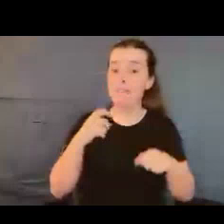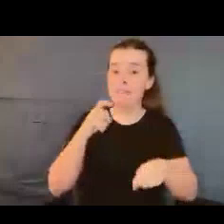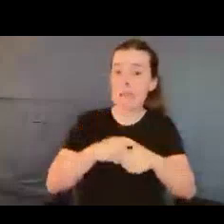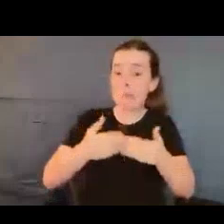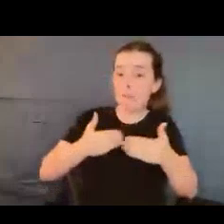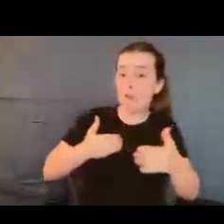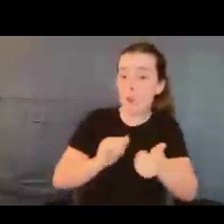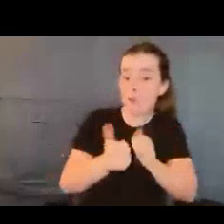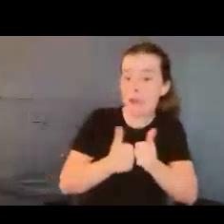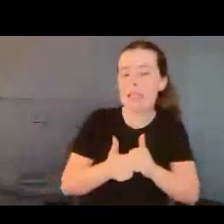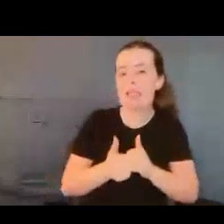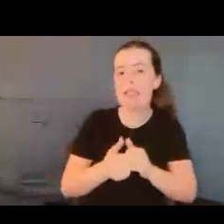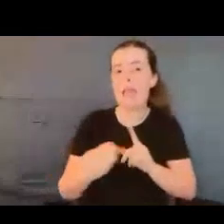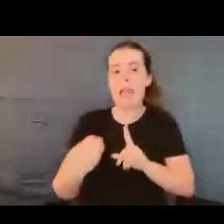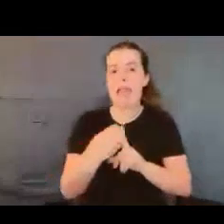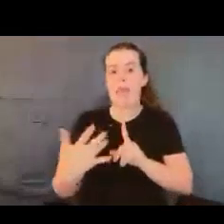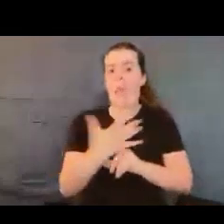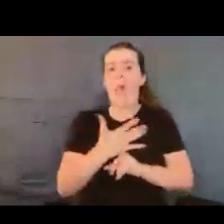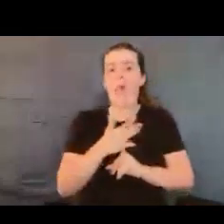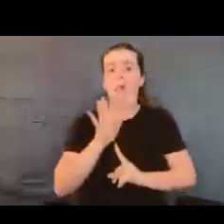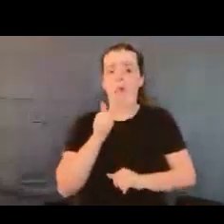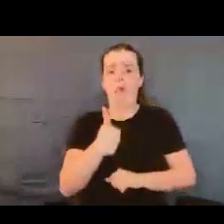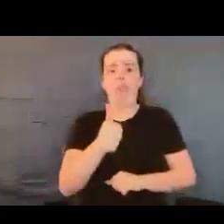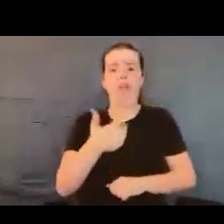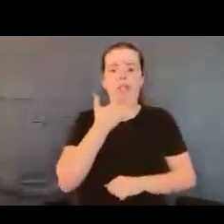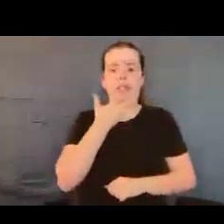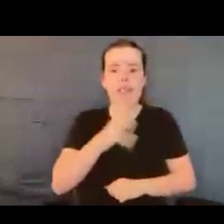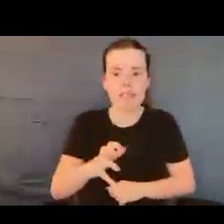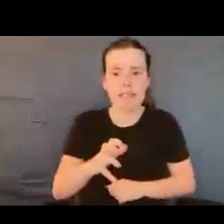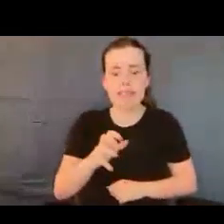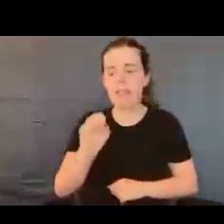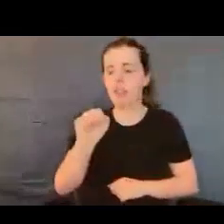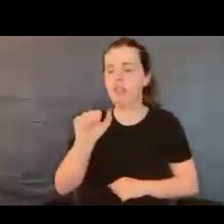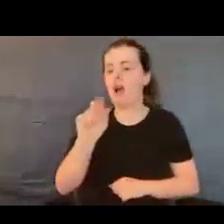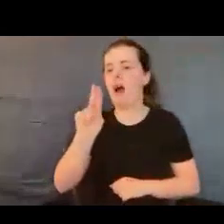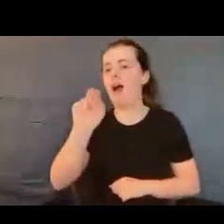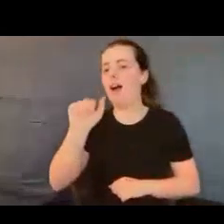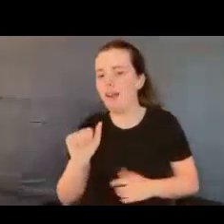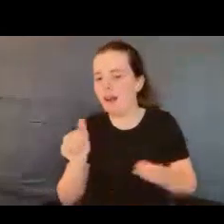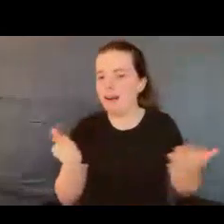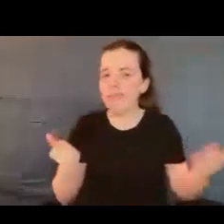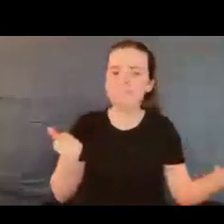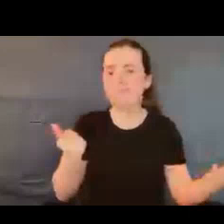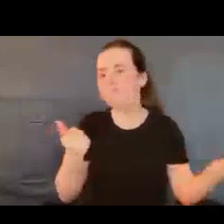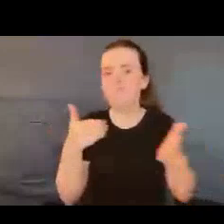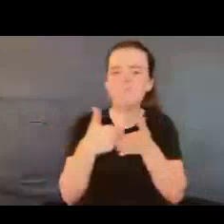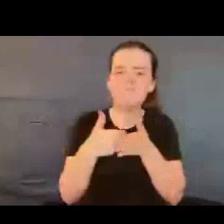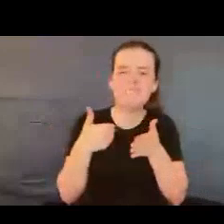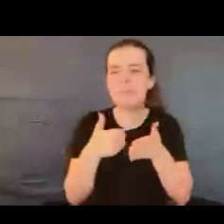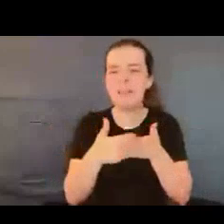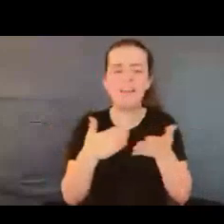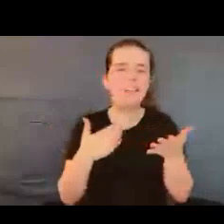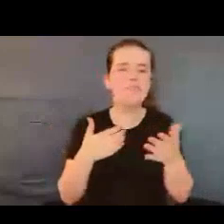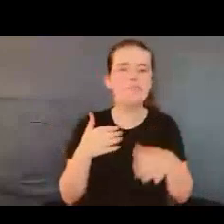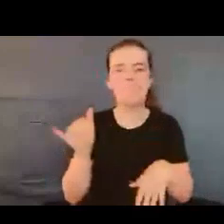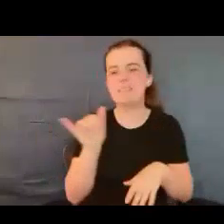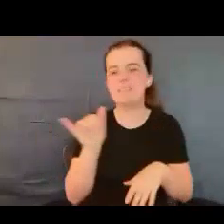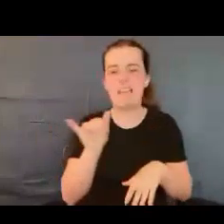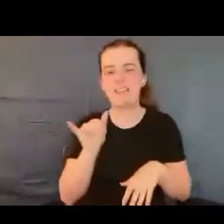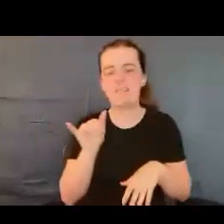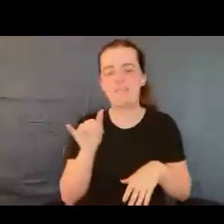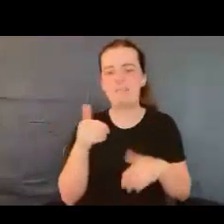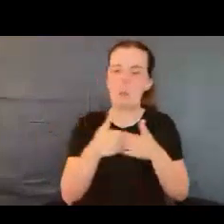like saunas, before that is another good way to kind of, it's not perfect, but it's a similar adaptation to what you would get if you were working at altitude.